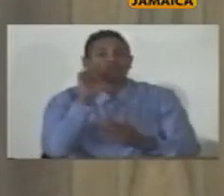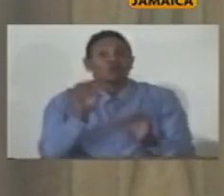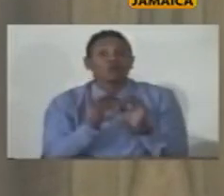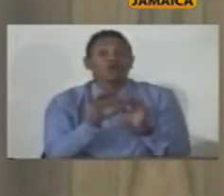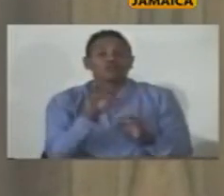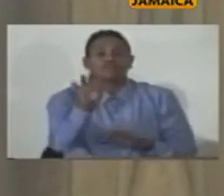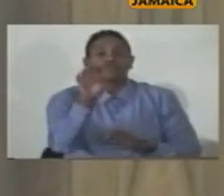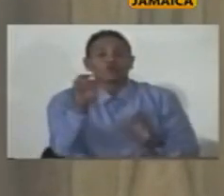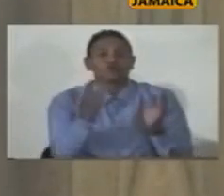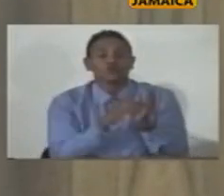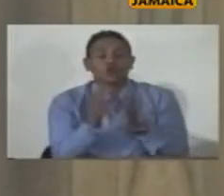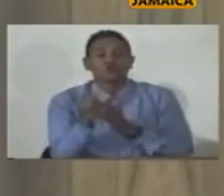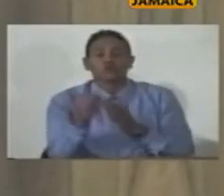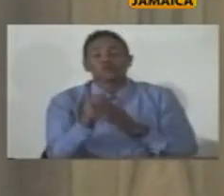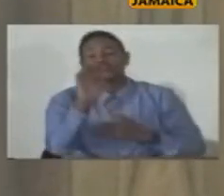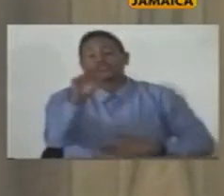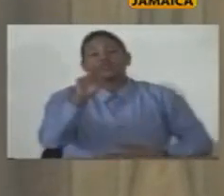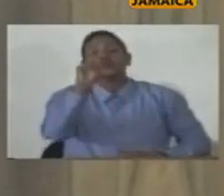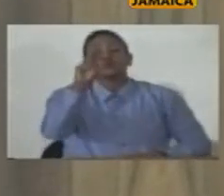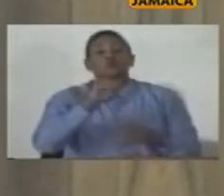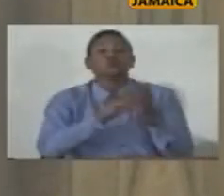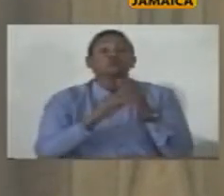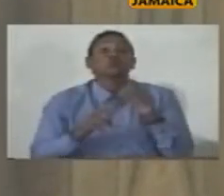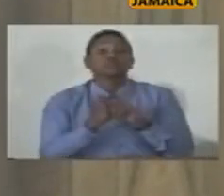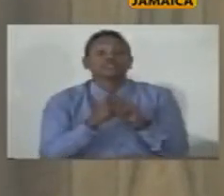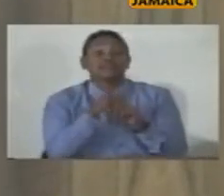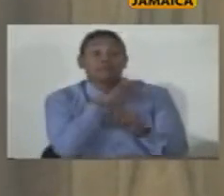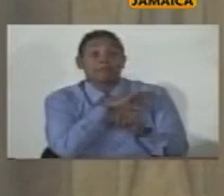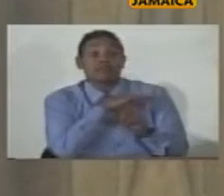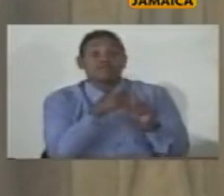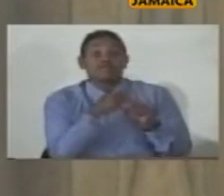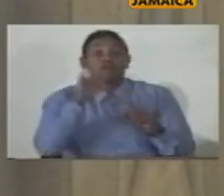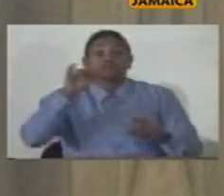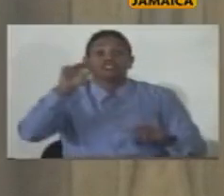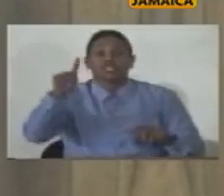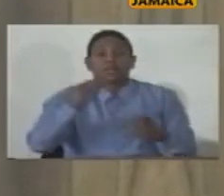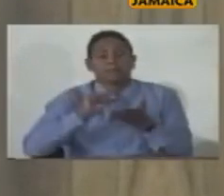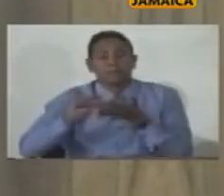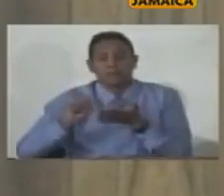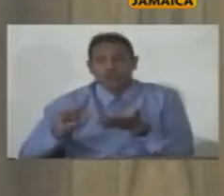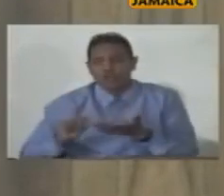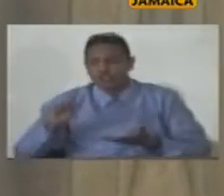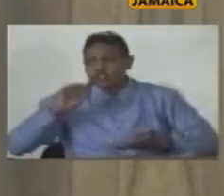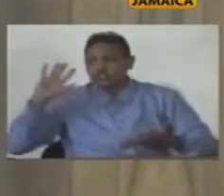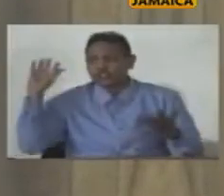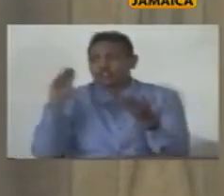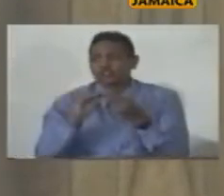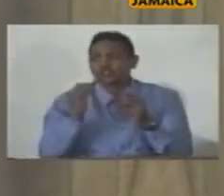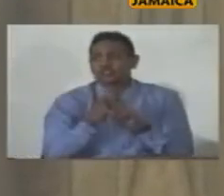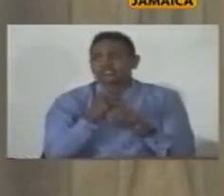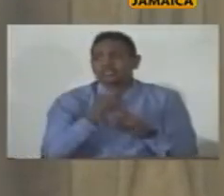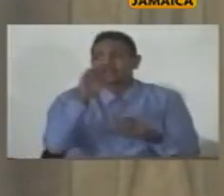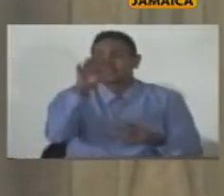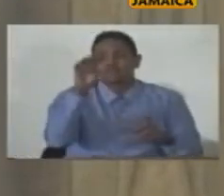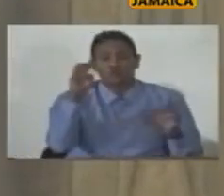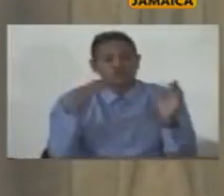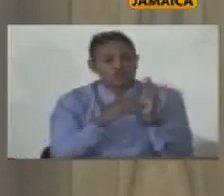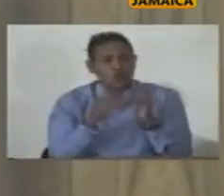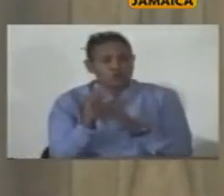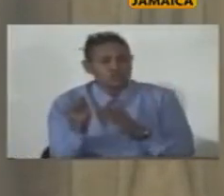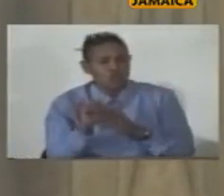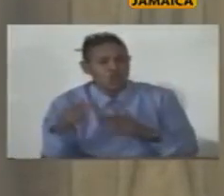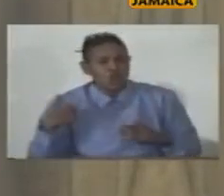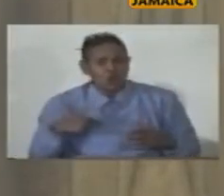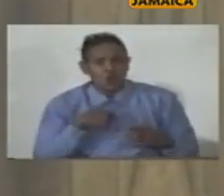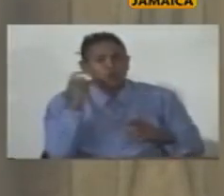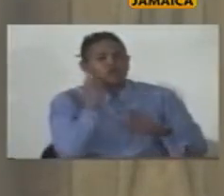$400,000. 2 students benefited from the JLP bursary, totaling $400,000. We